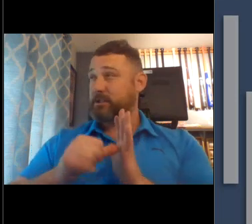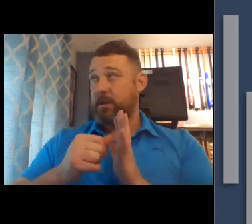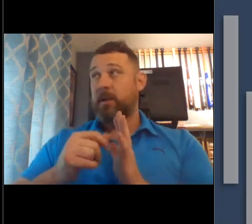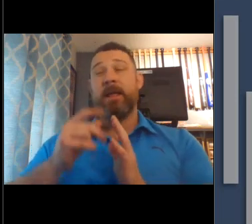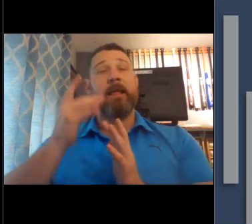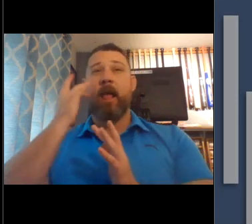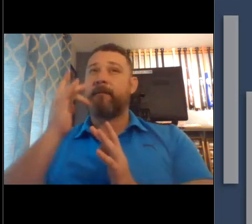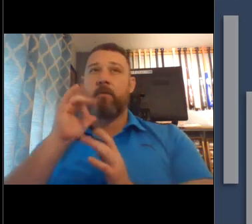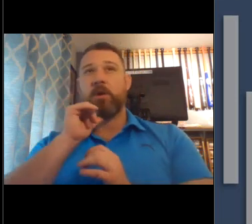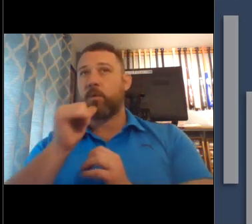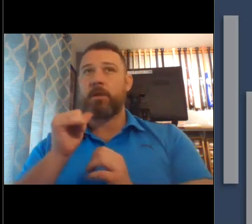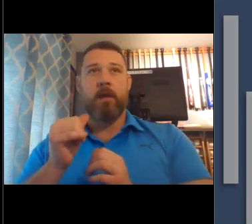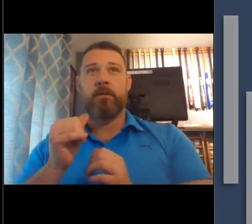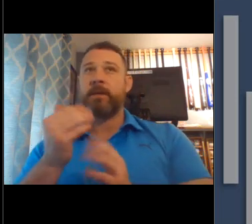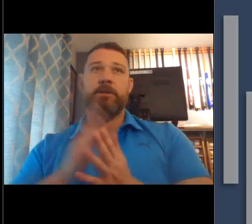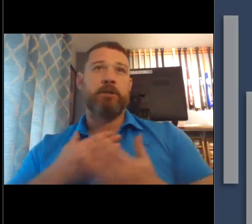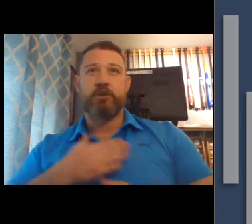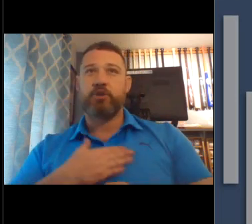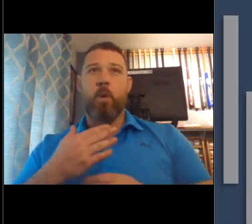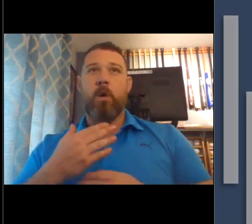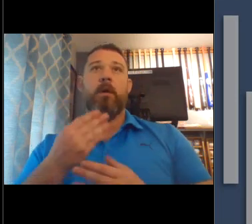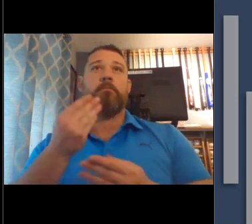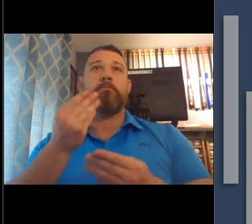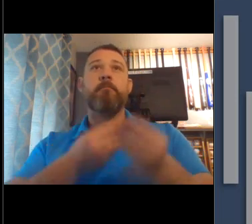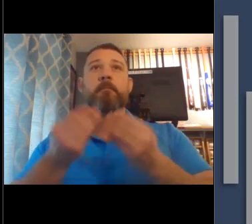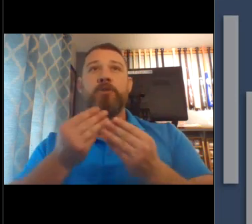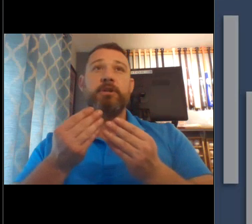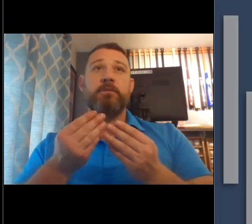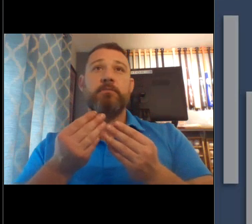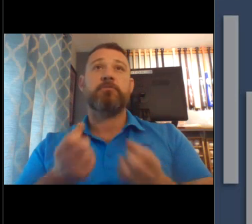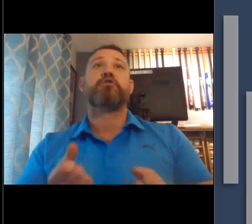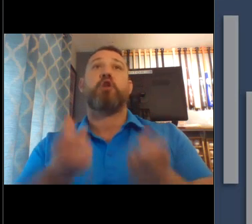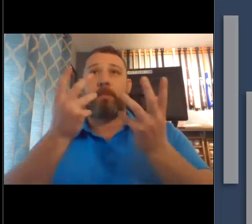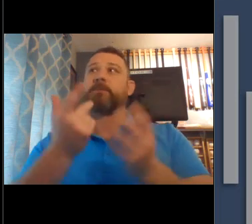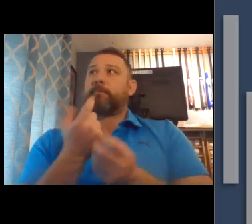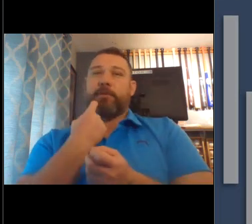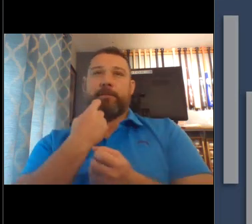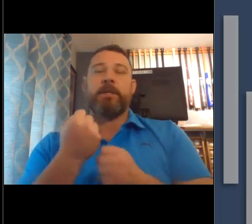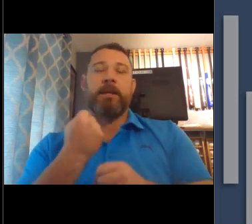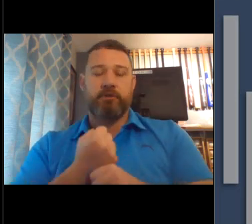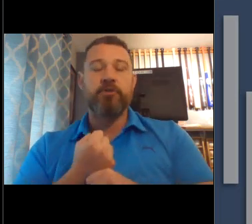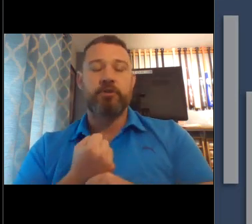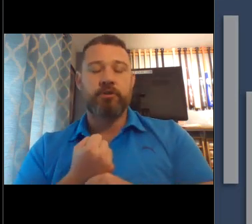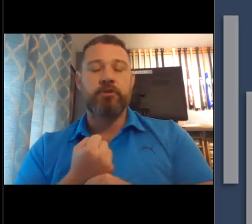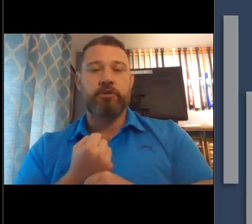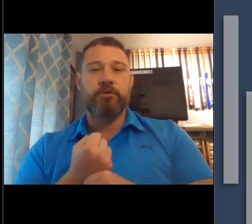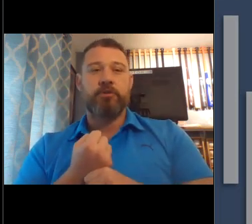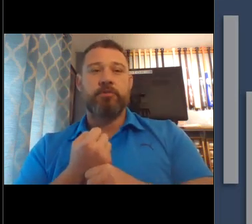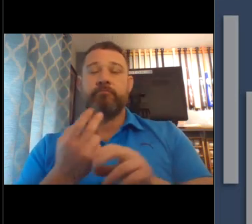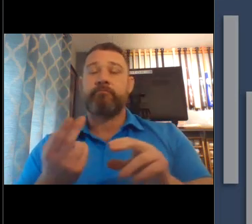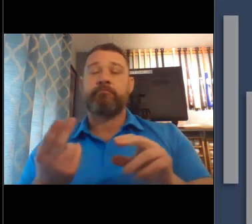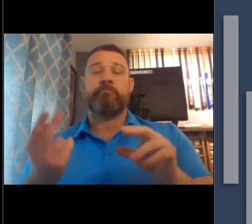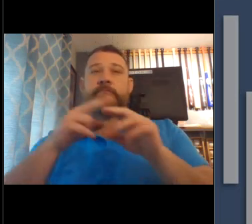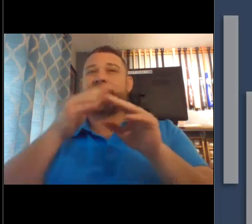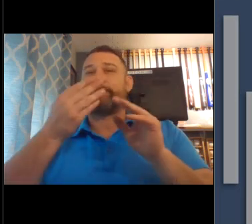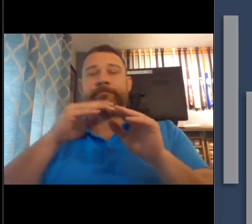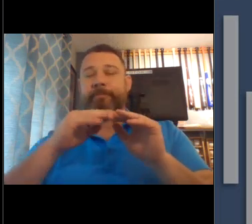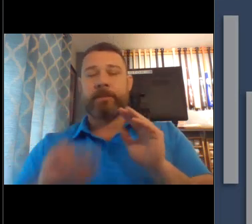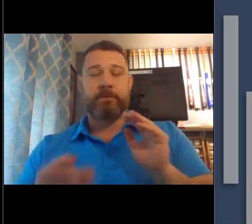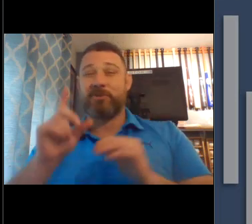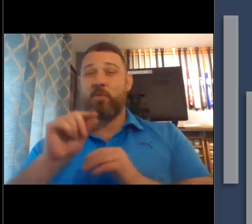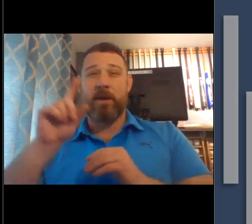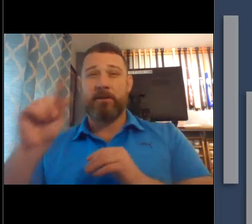budget surpluses we've experienced in recent years. The Air Resources Board recently reported that 2020 saw the largest